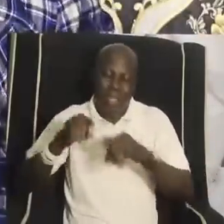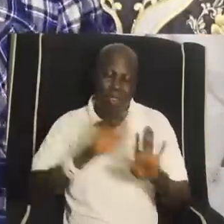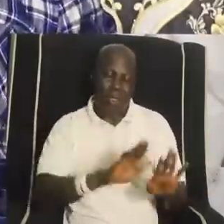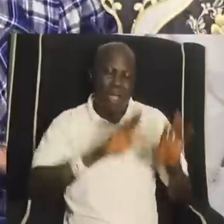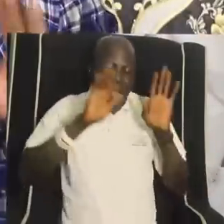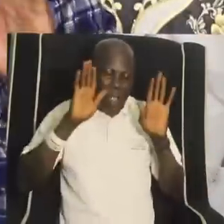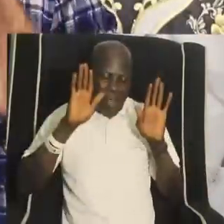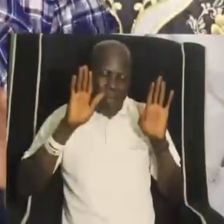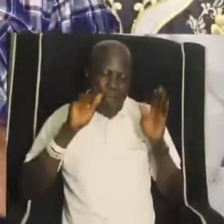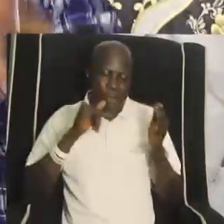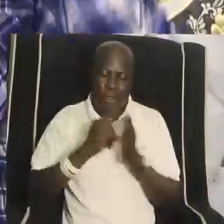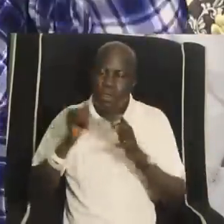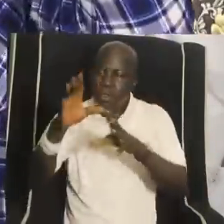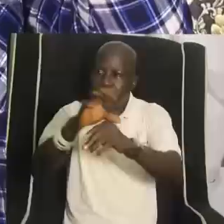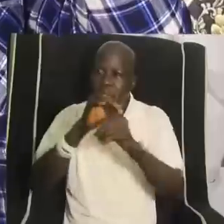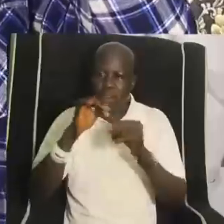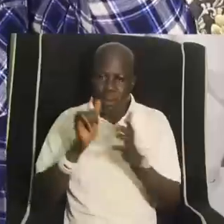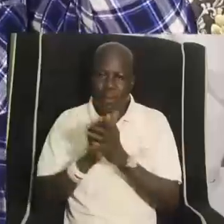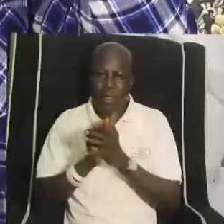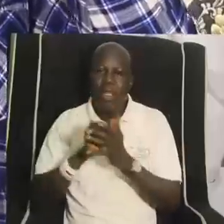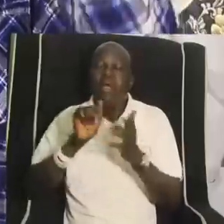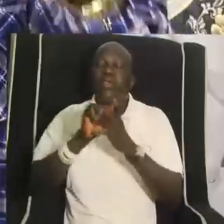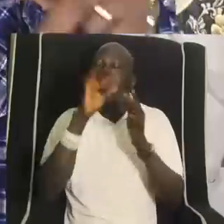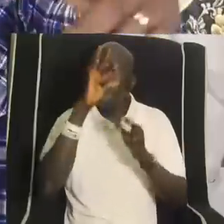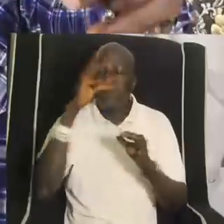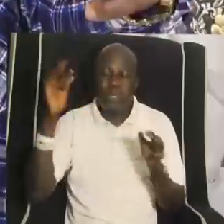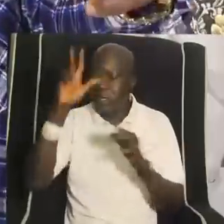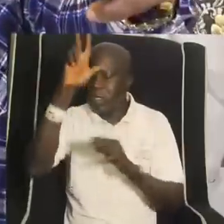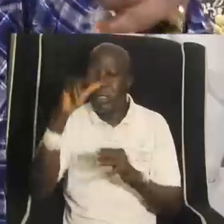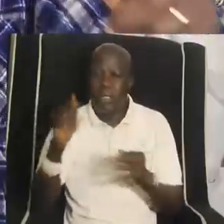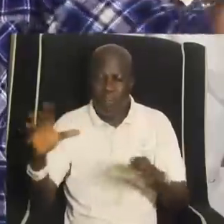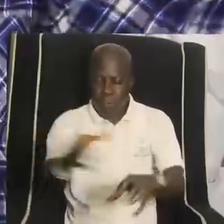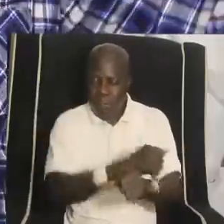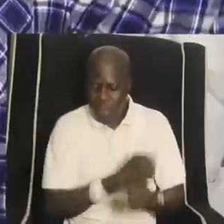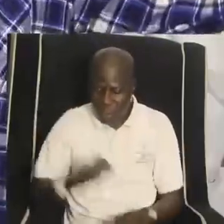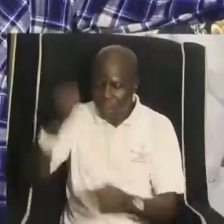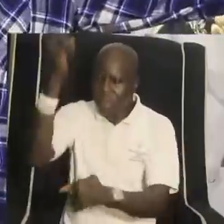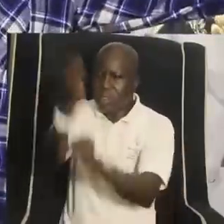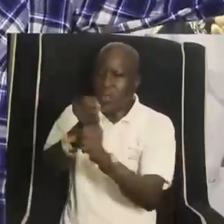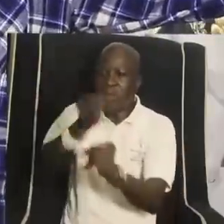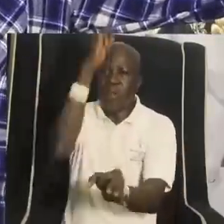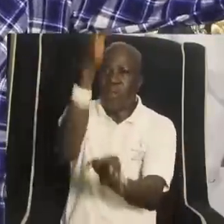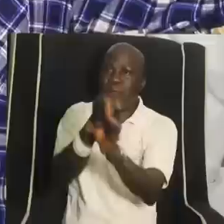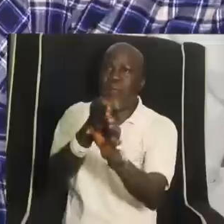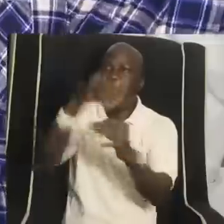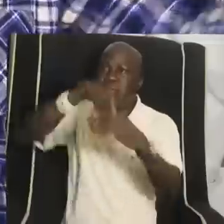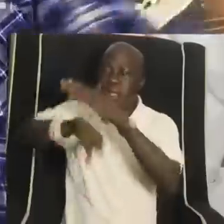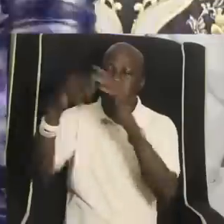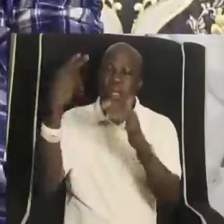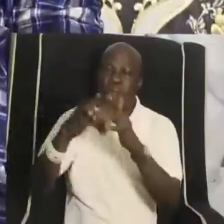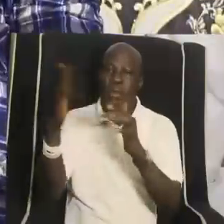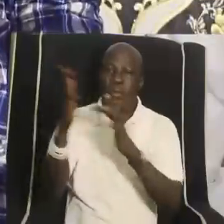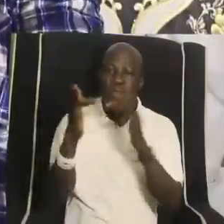agbara. Anytime you can avoid to. Ojo meta la odu ba. Bi apo e babo jade. Bring out your soul. Be orabu re the sire. In the